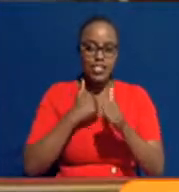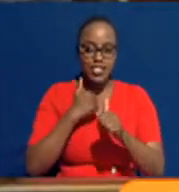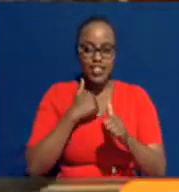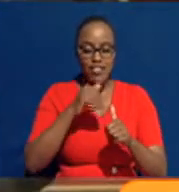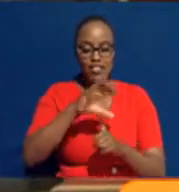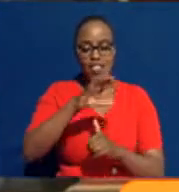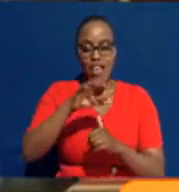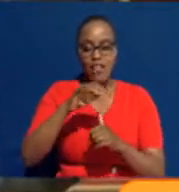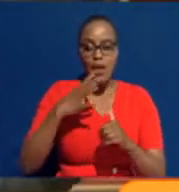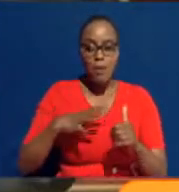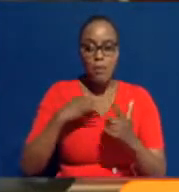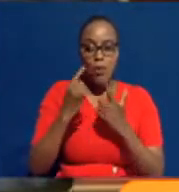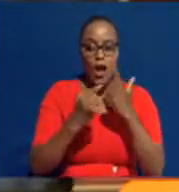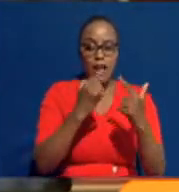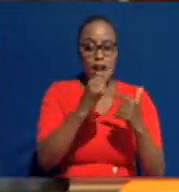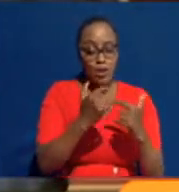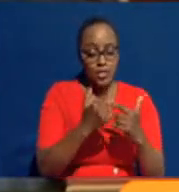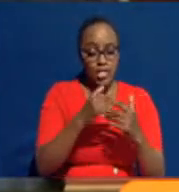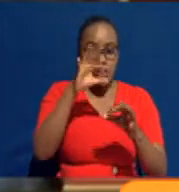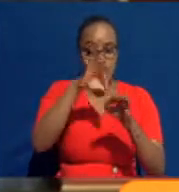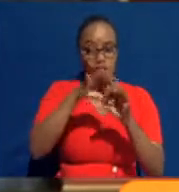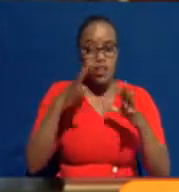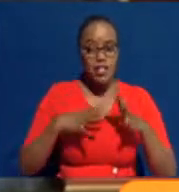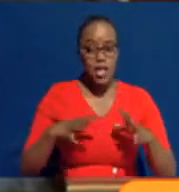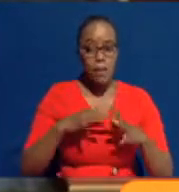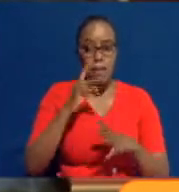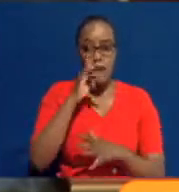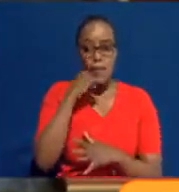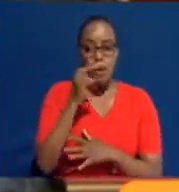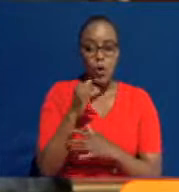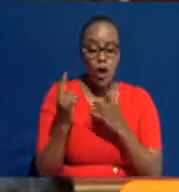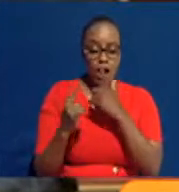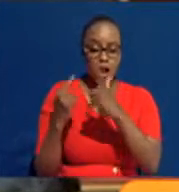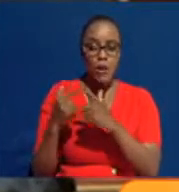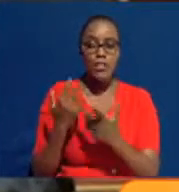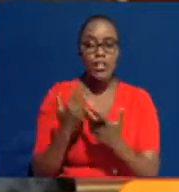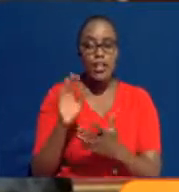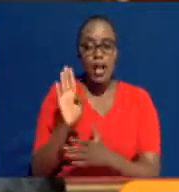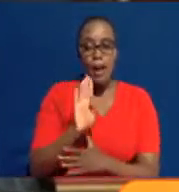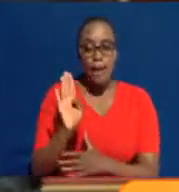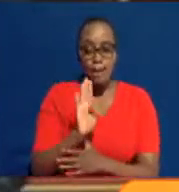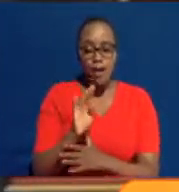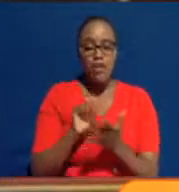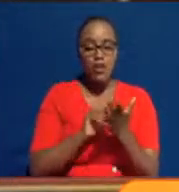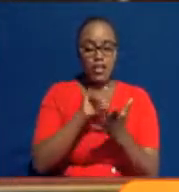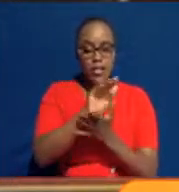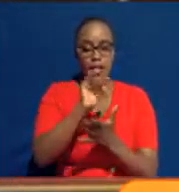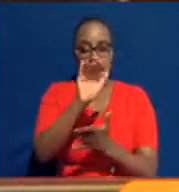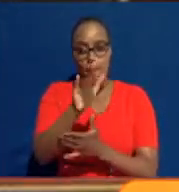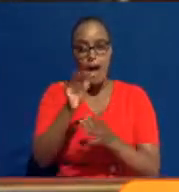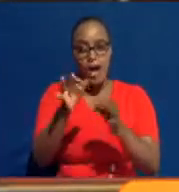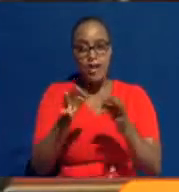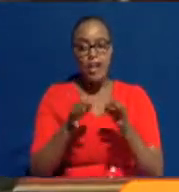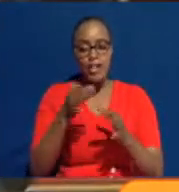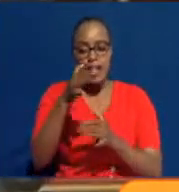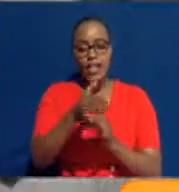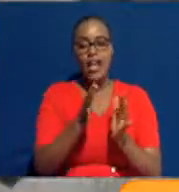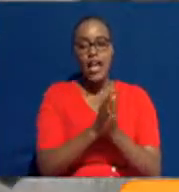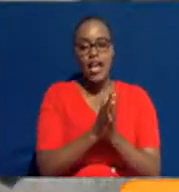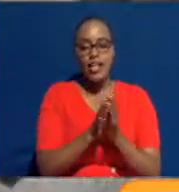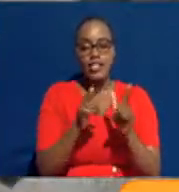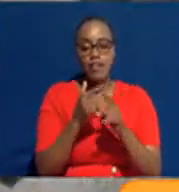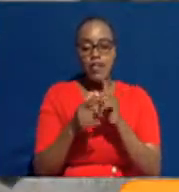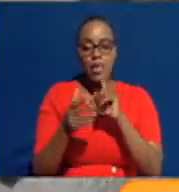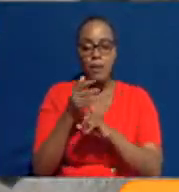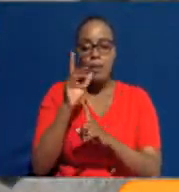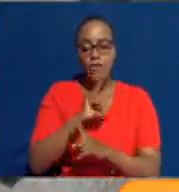counting votes, there are people in the former regime who are counting billions, hitting their accounts here and in the Cayman Islands. The